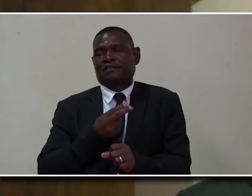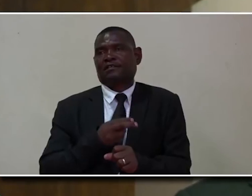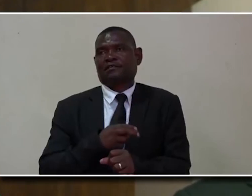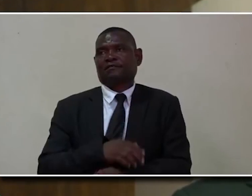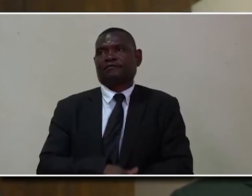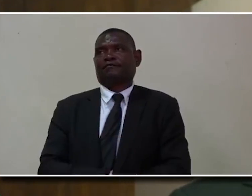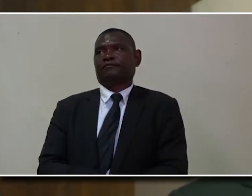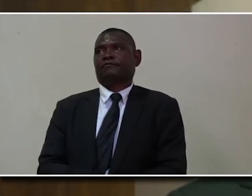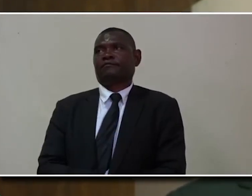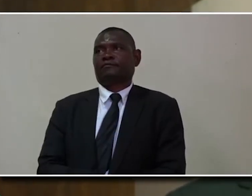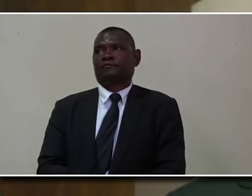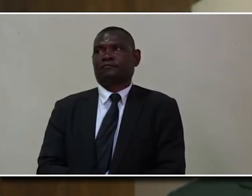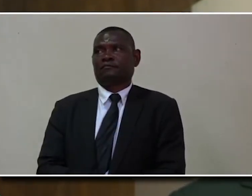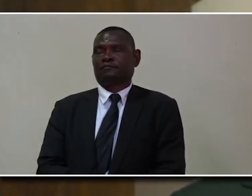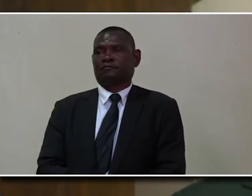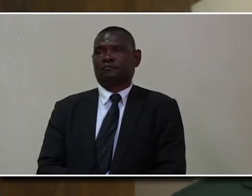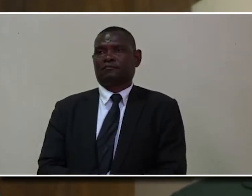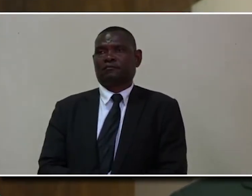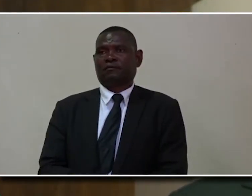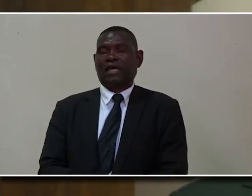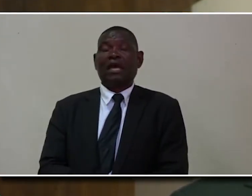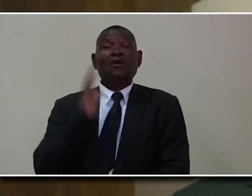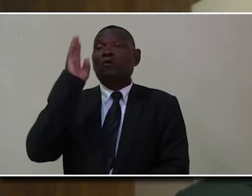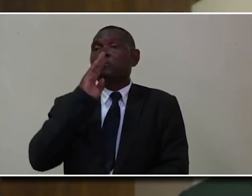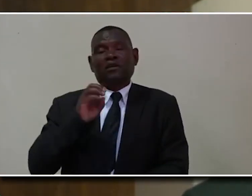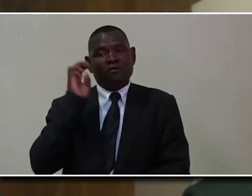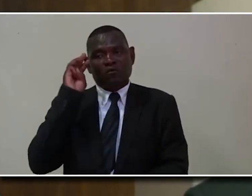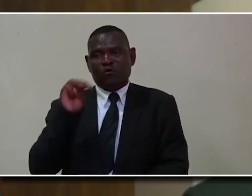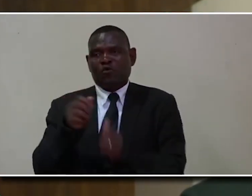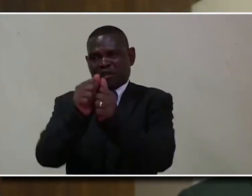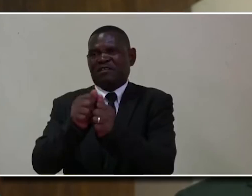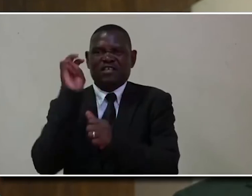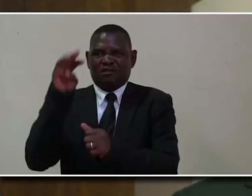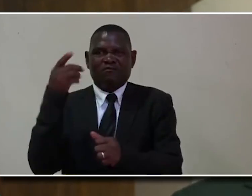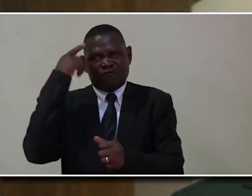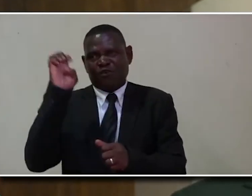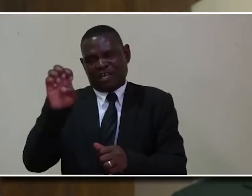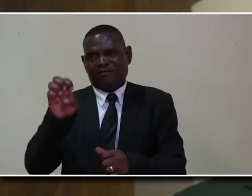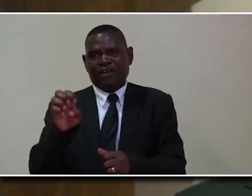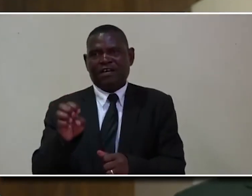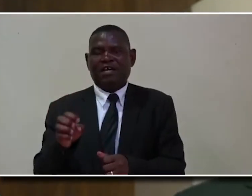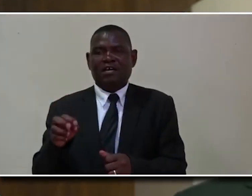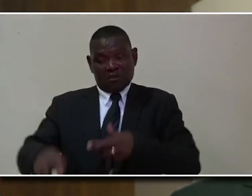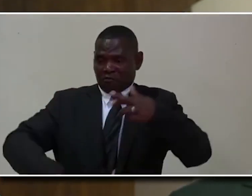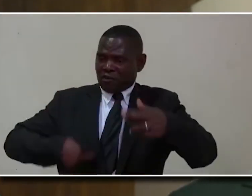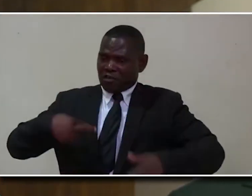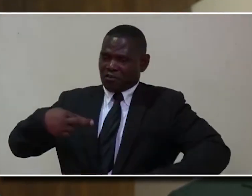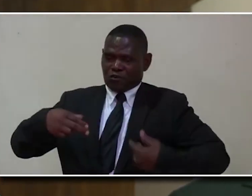ndiposo muchisomo azatitengera. And we will be with him forever. Tidzakhala naye kwa muyaya. So rejoice in the Lord